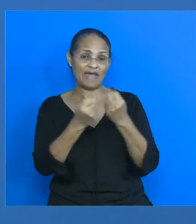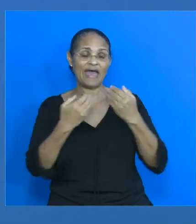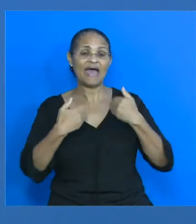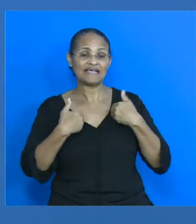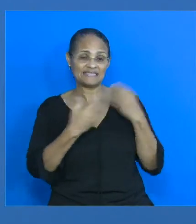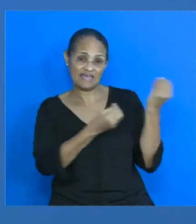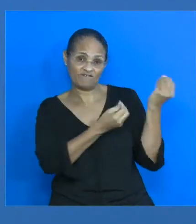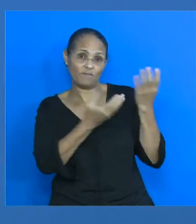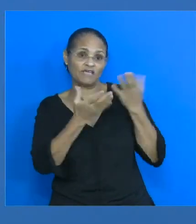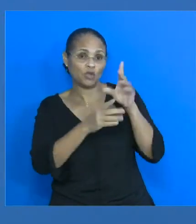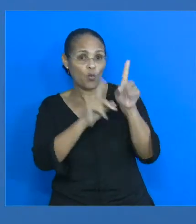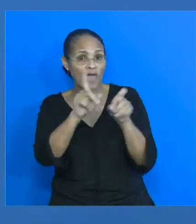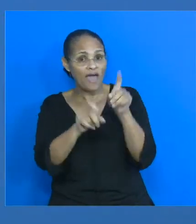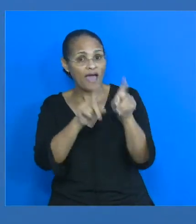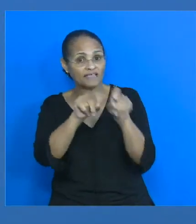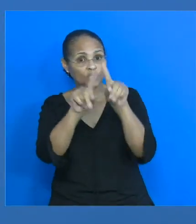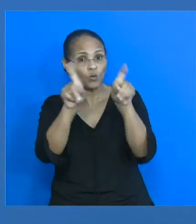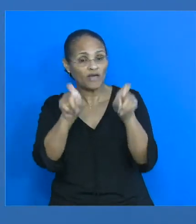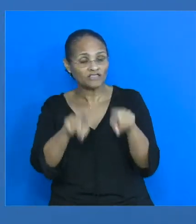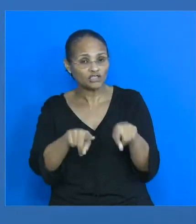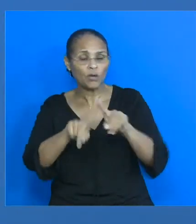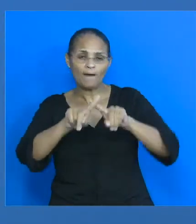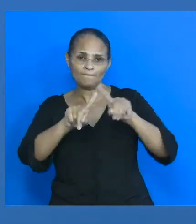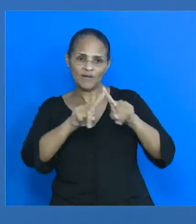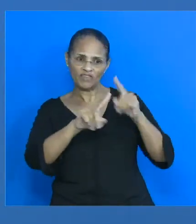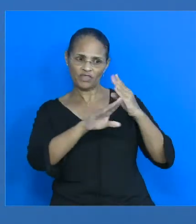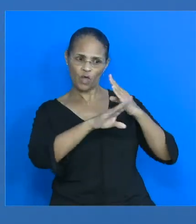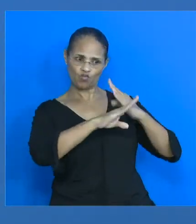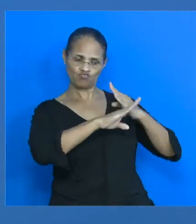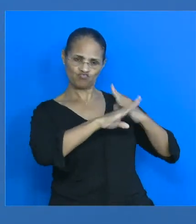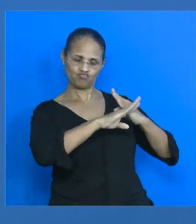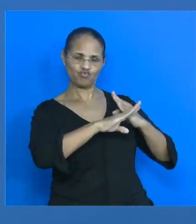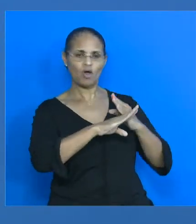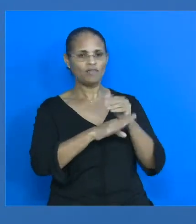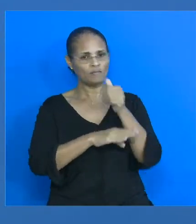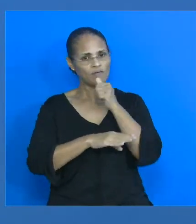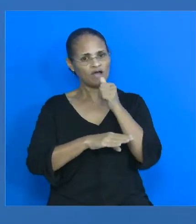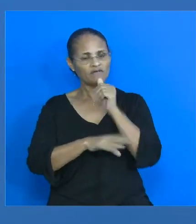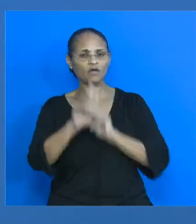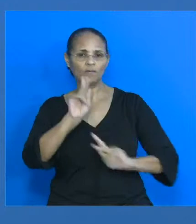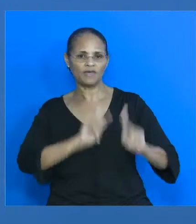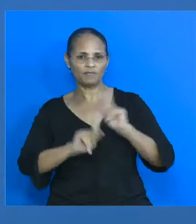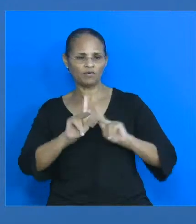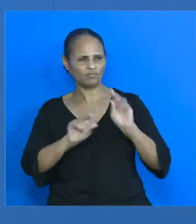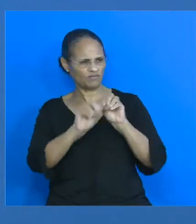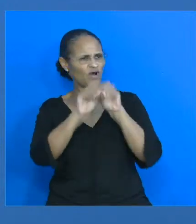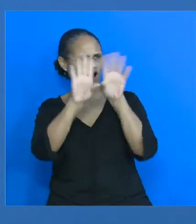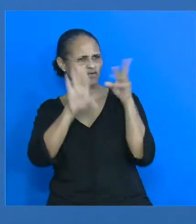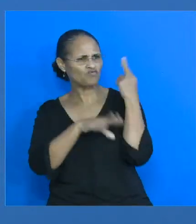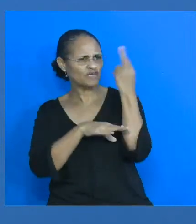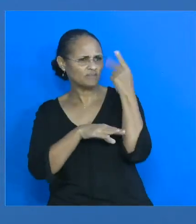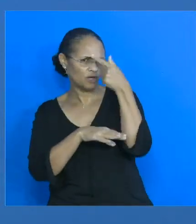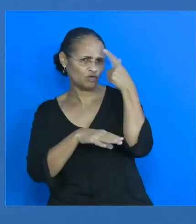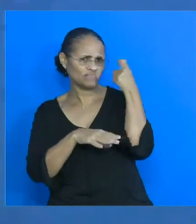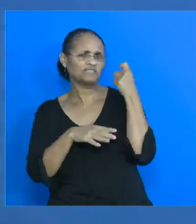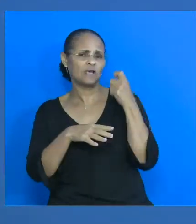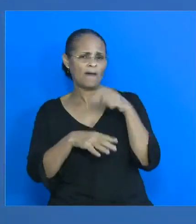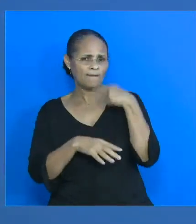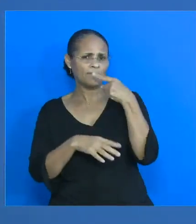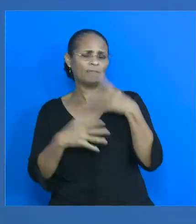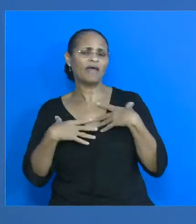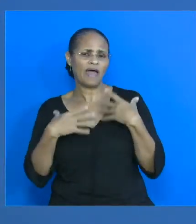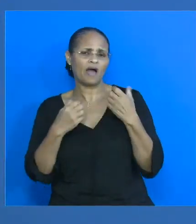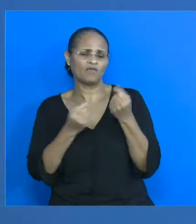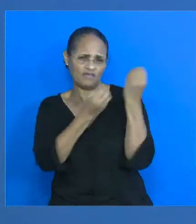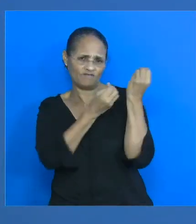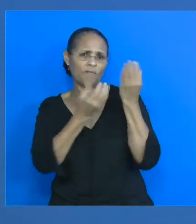they can revert. But they jealously guard the privacy of individuals. For obvious reasons, because it's public health information. Thank And you.